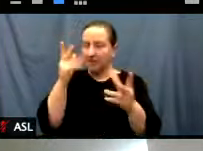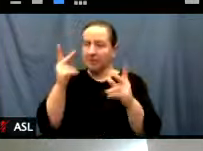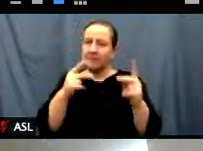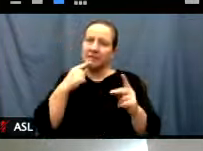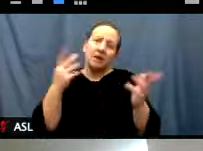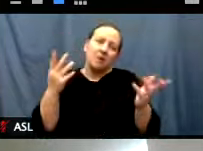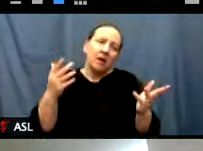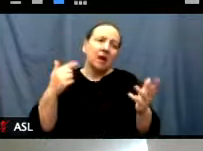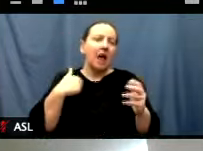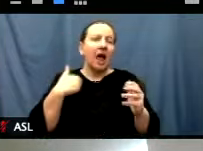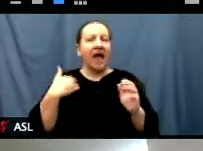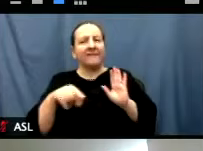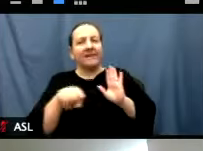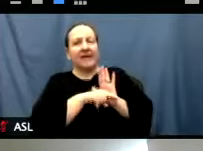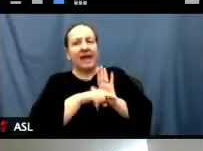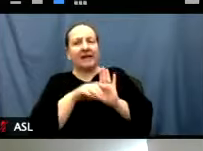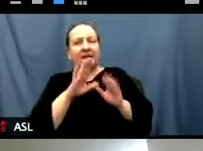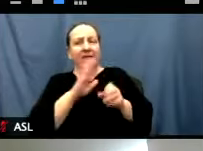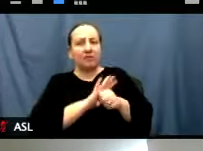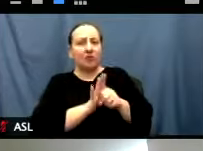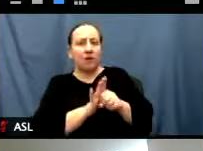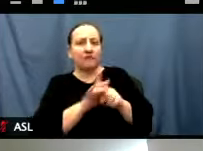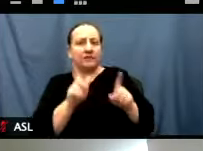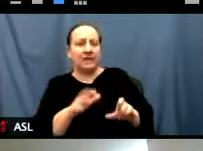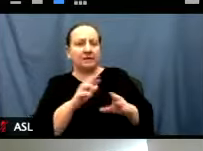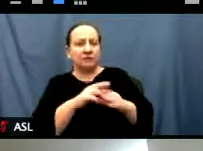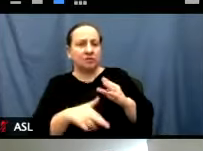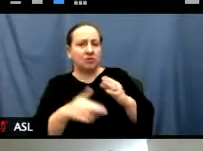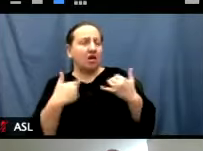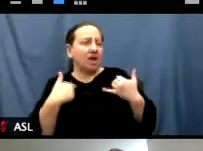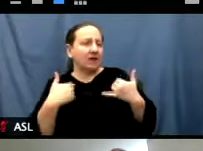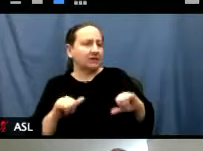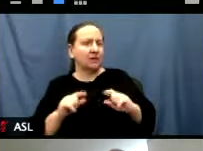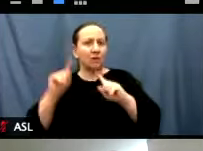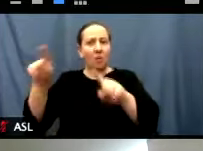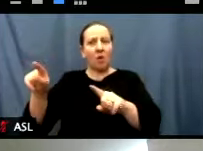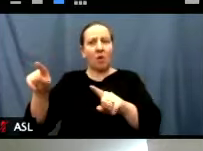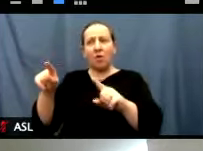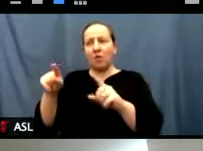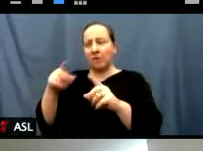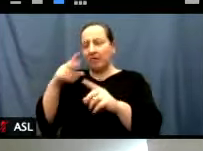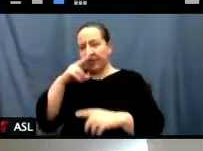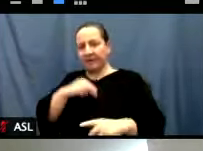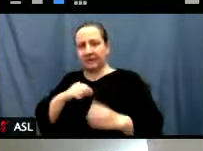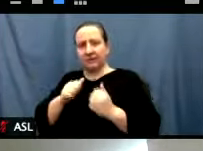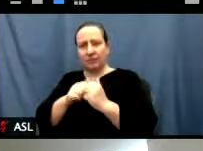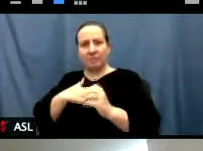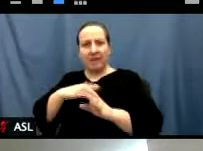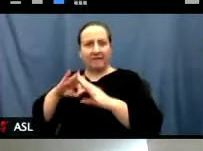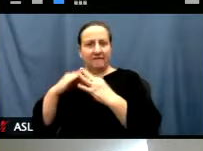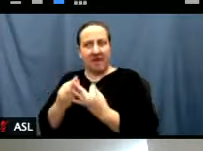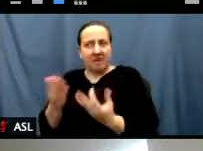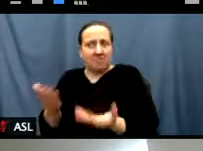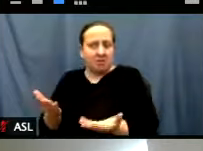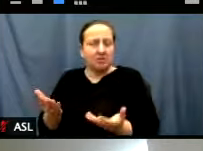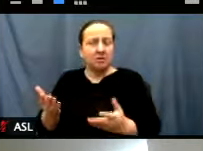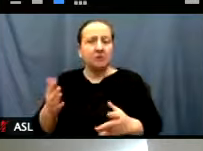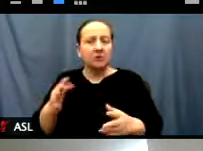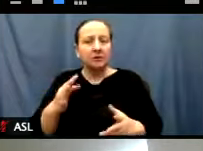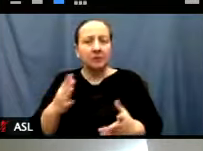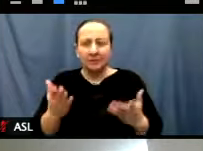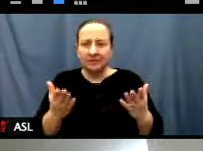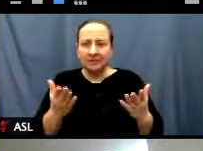oh, I have a negative COVID test result. I can still go to Thanksgiving with my family. Can you maybe just talk about how that's probably not